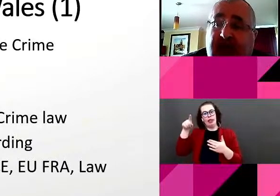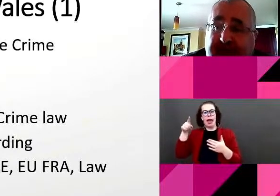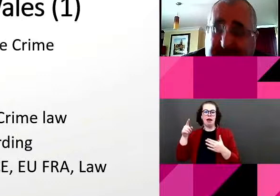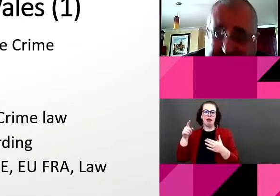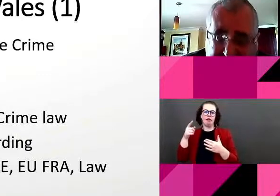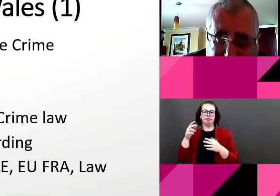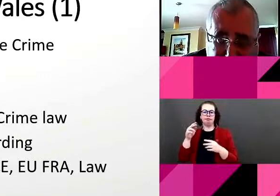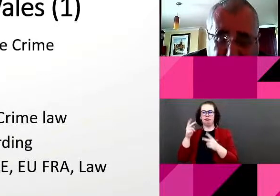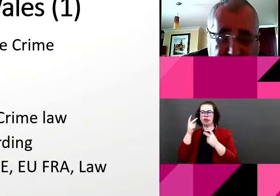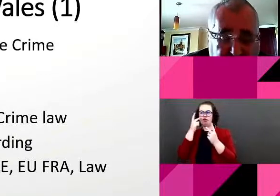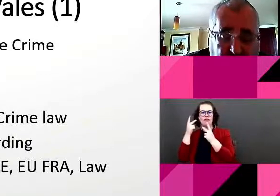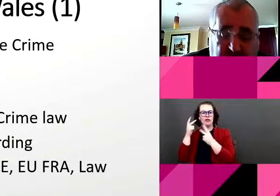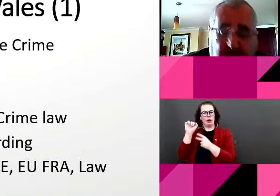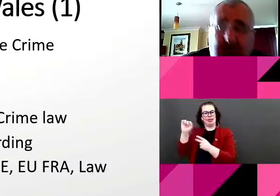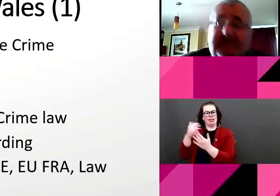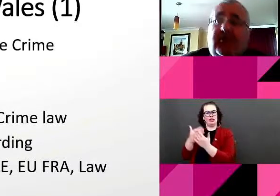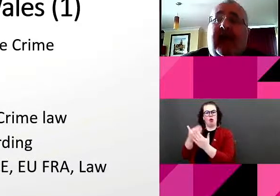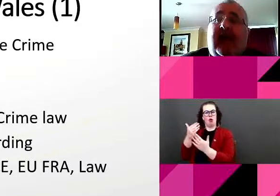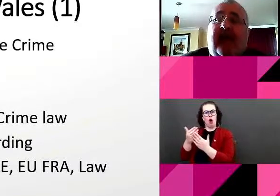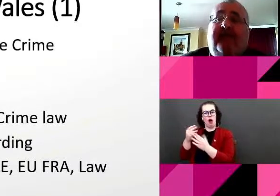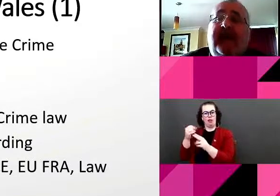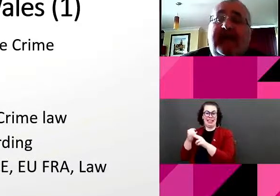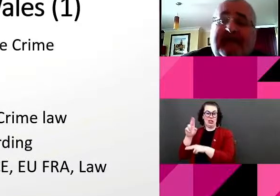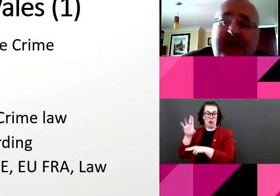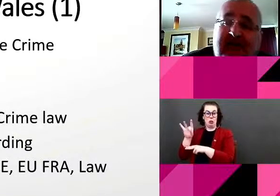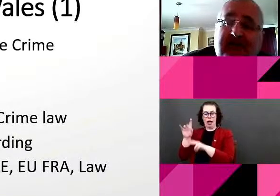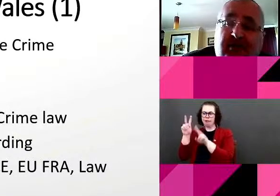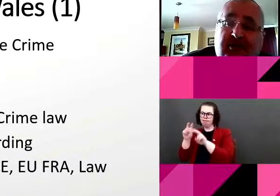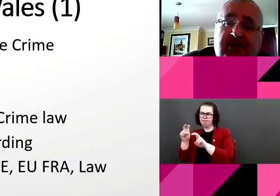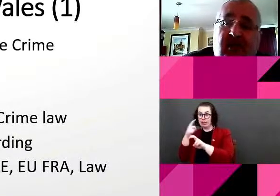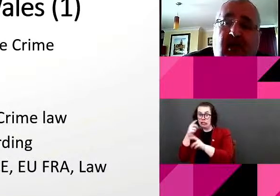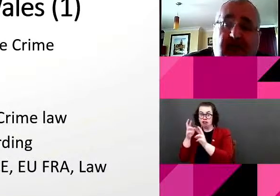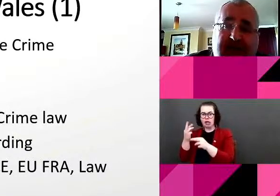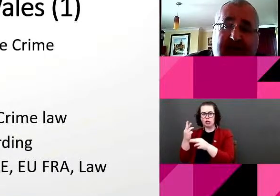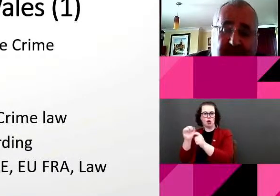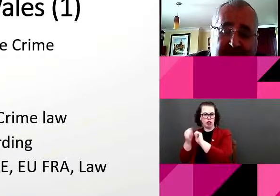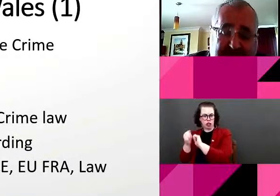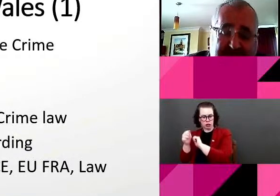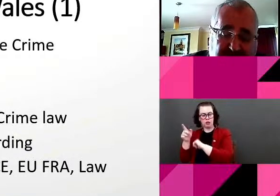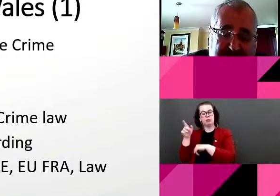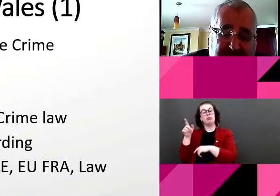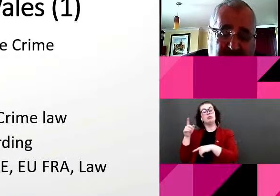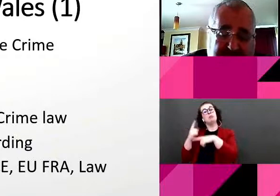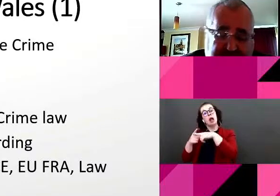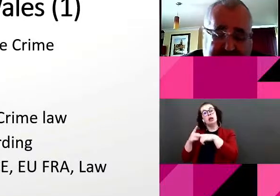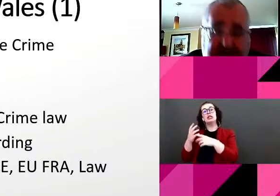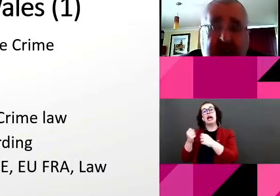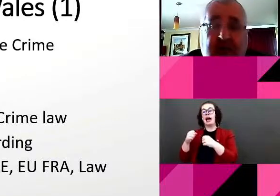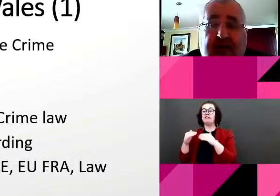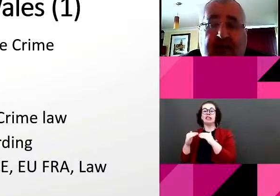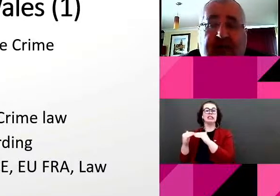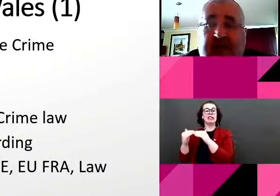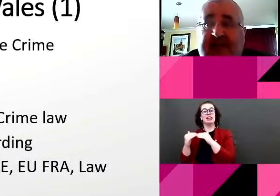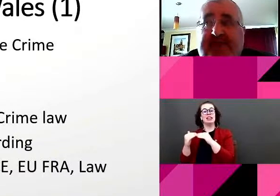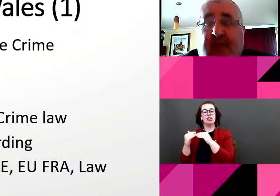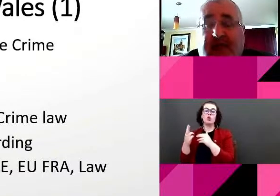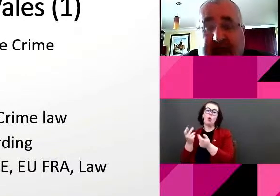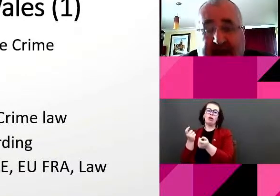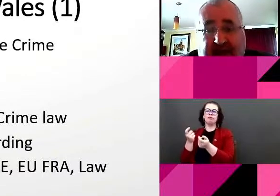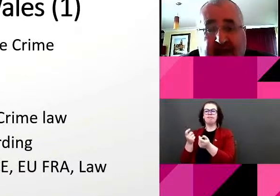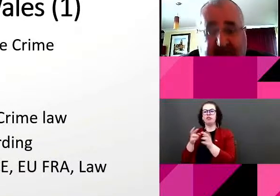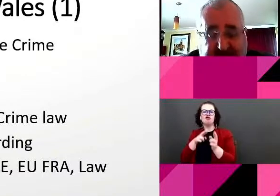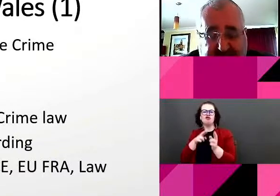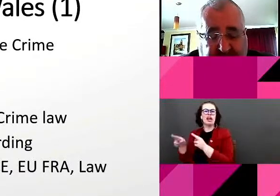review in Britain. You also have standard or regular hate crime law in Britain, which covers